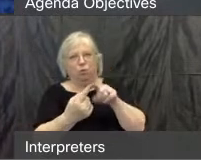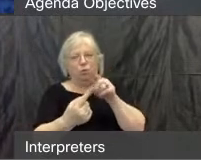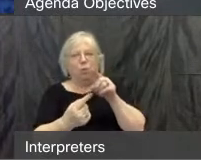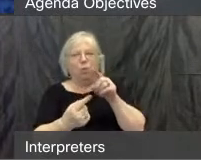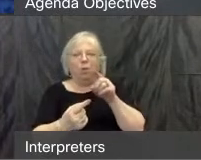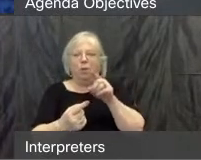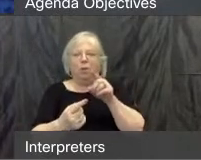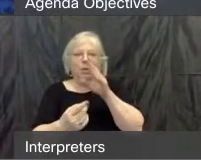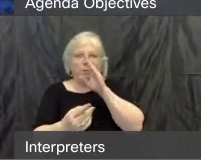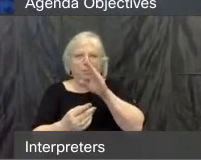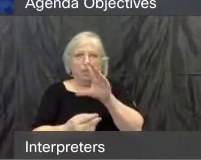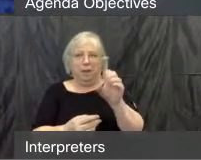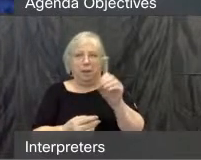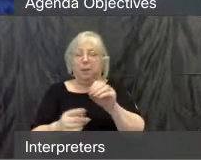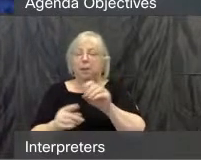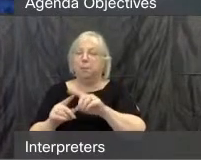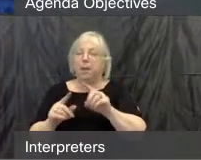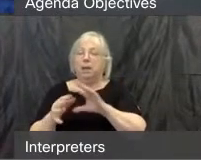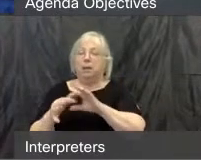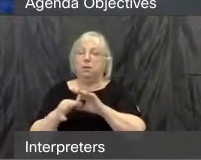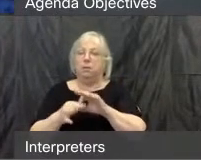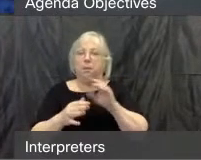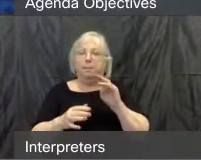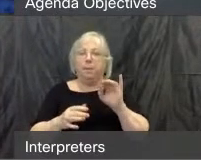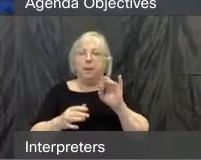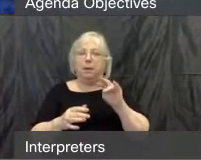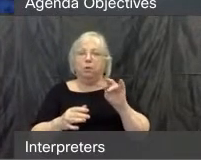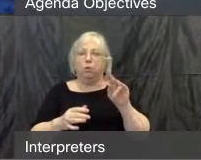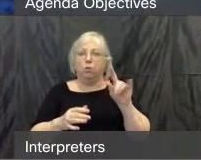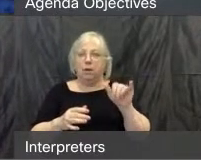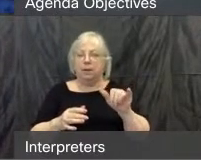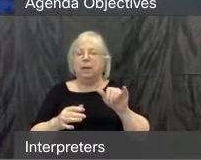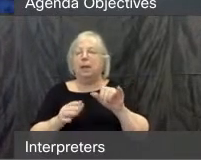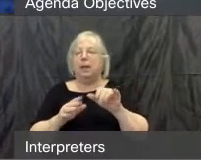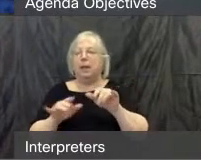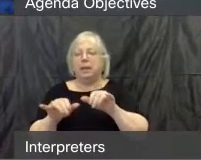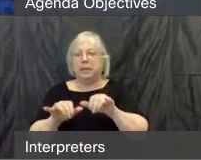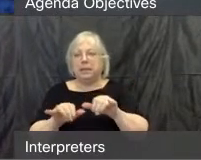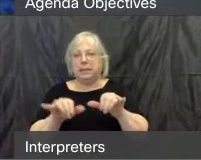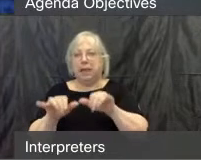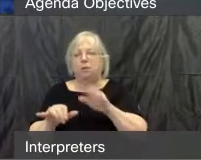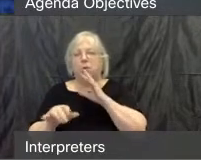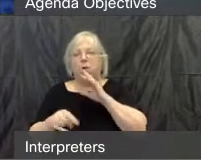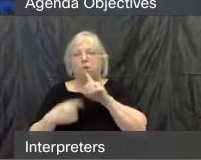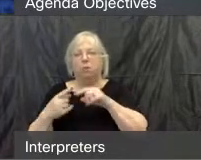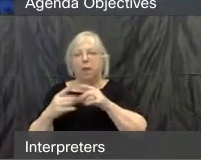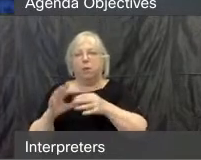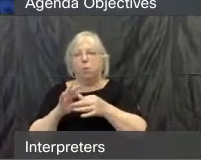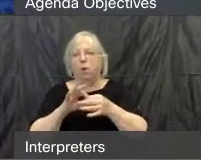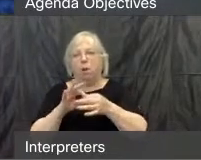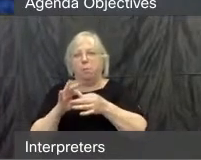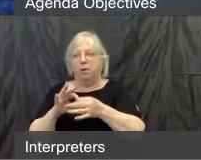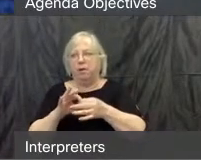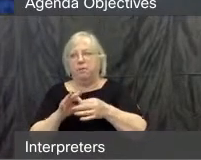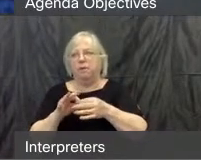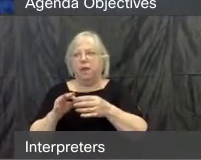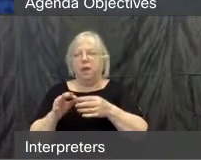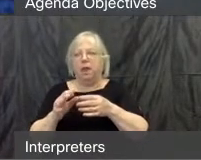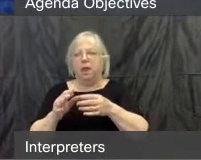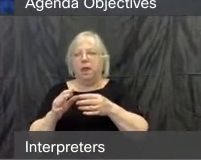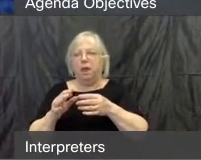minority participation, the statute talks about cooperative purchasing agreements and allows the city to enter into